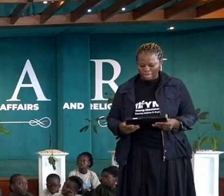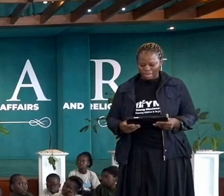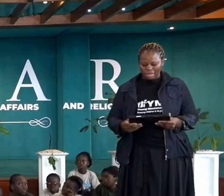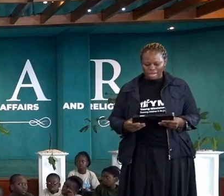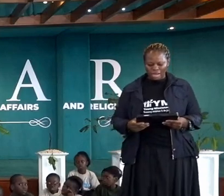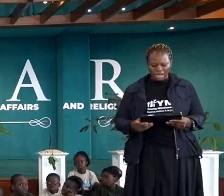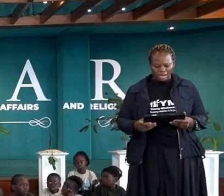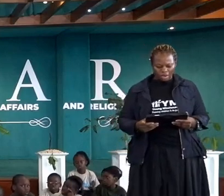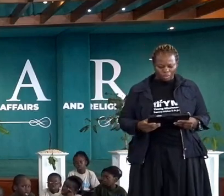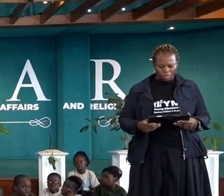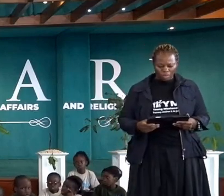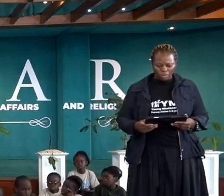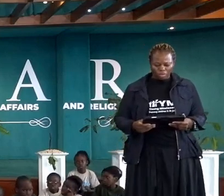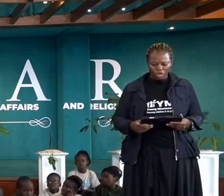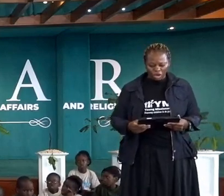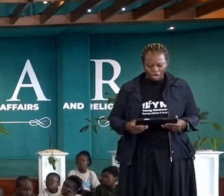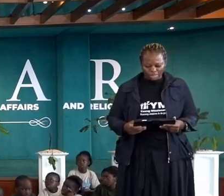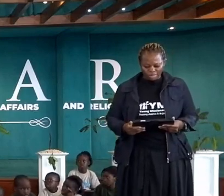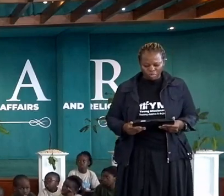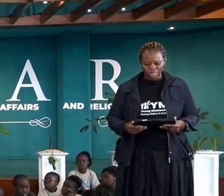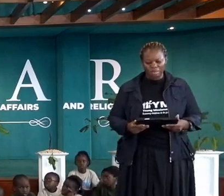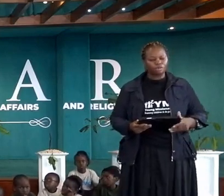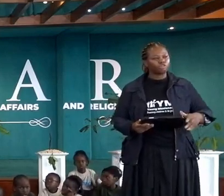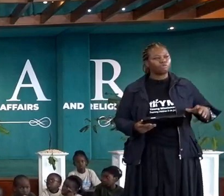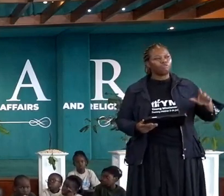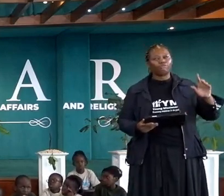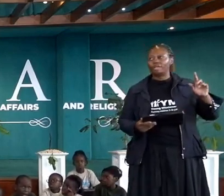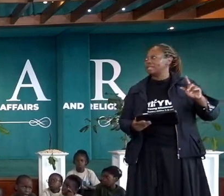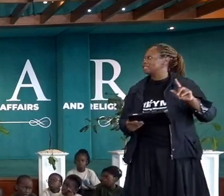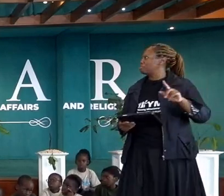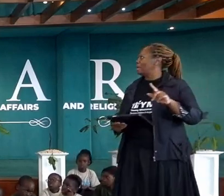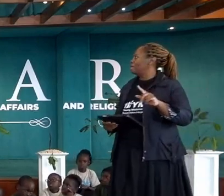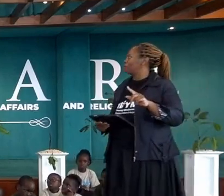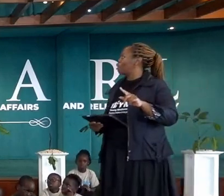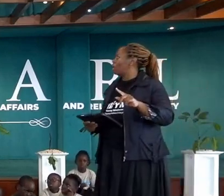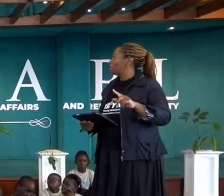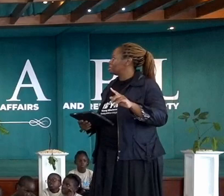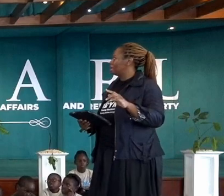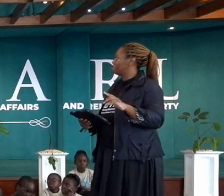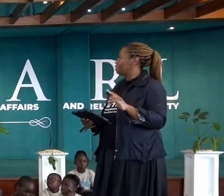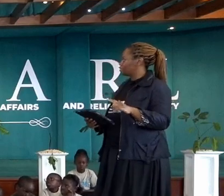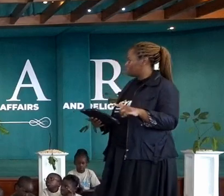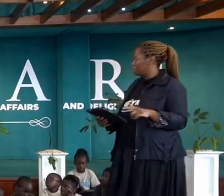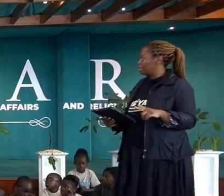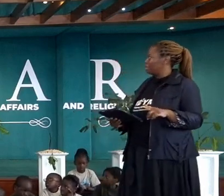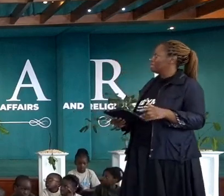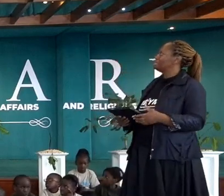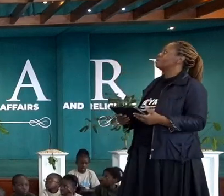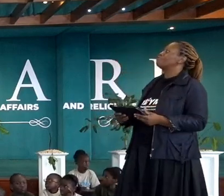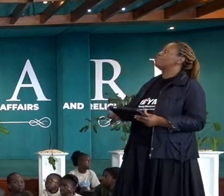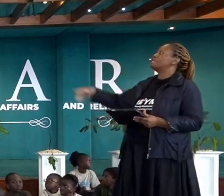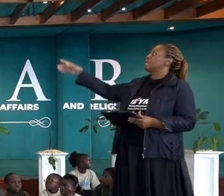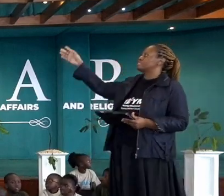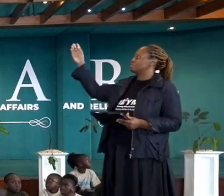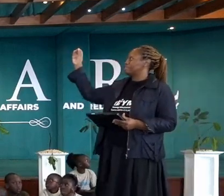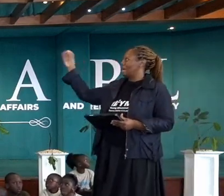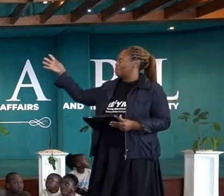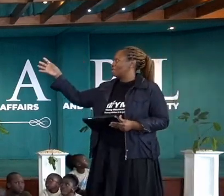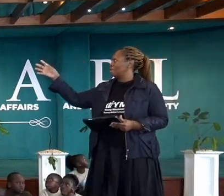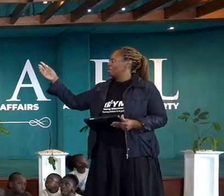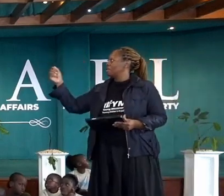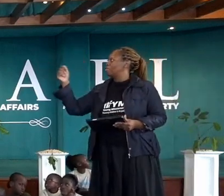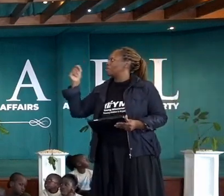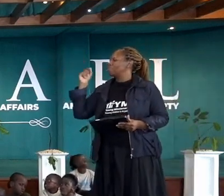them. Now, God was able to fulfill his plan for salvation. In the fullness